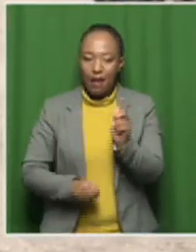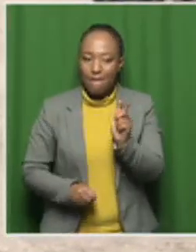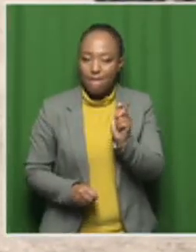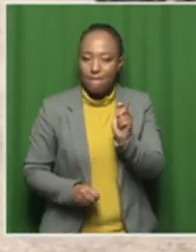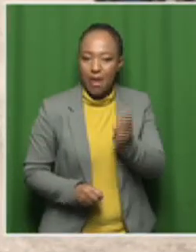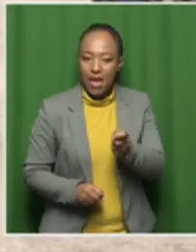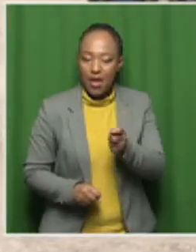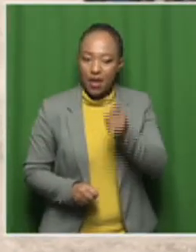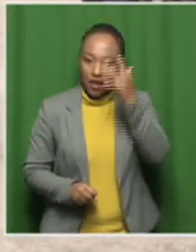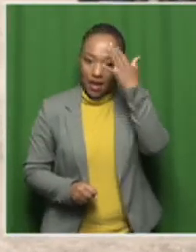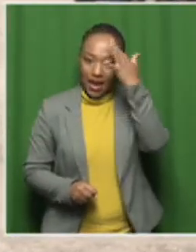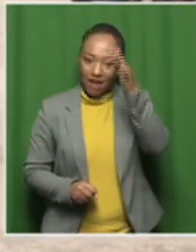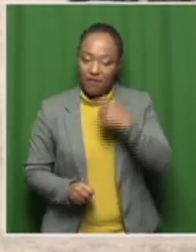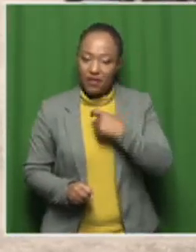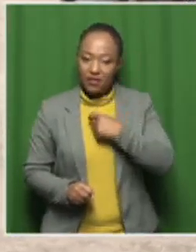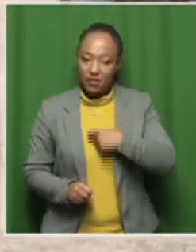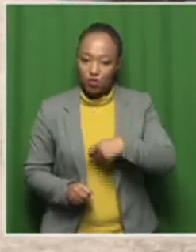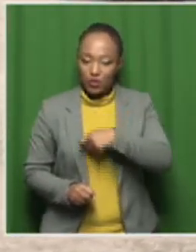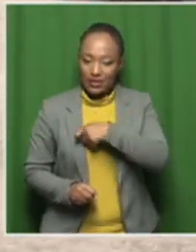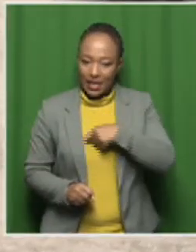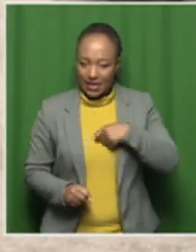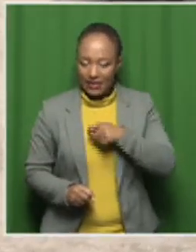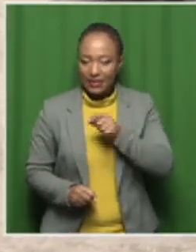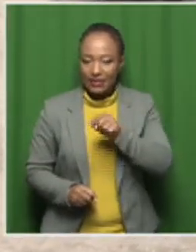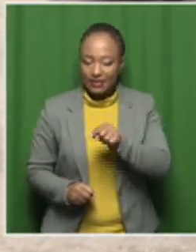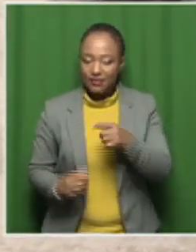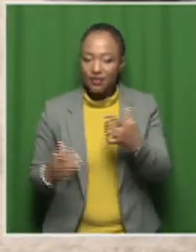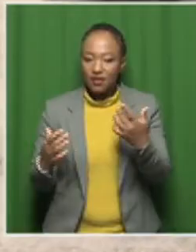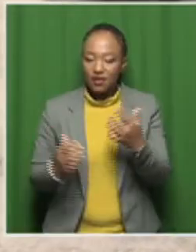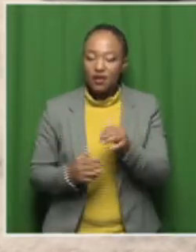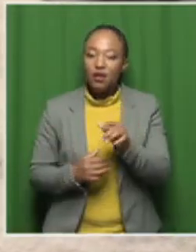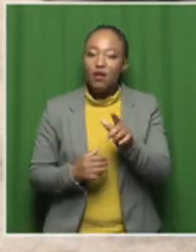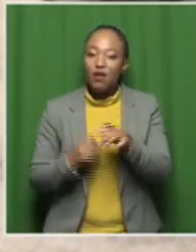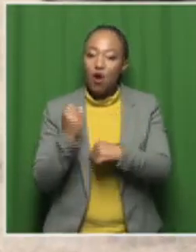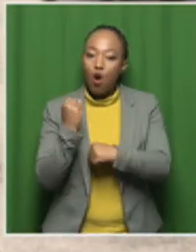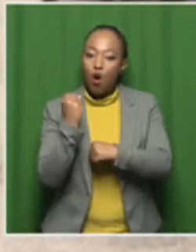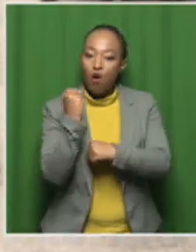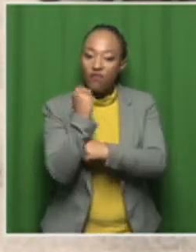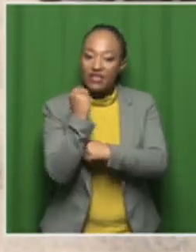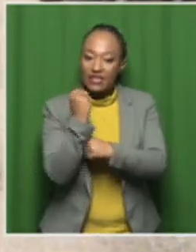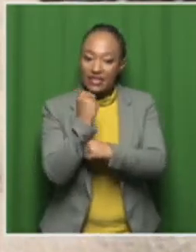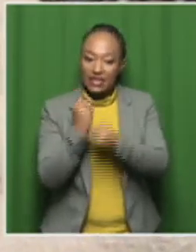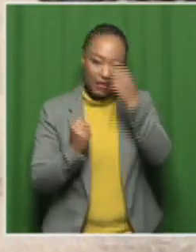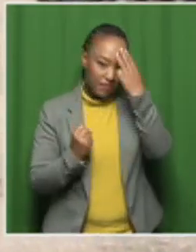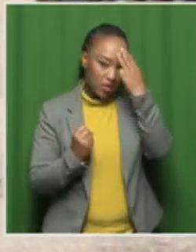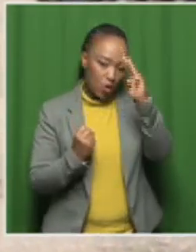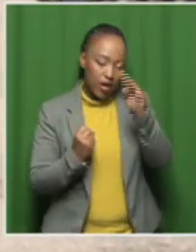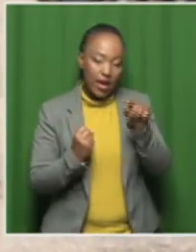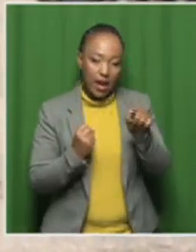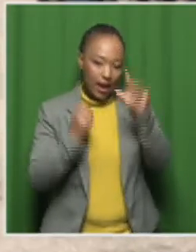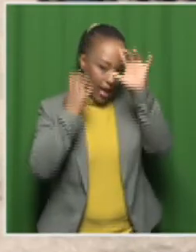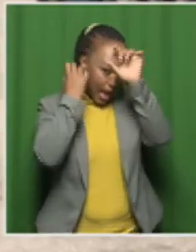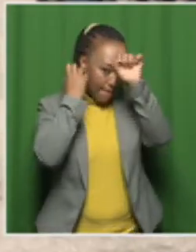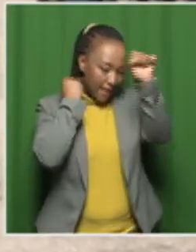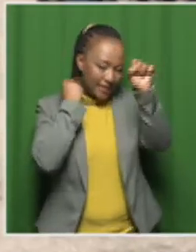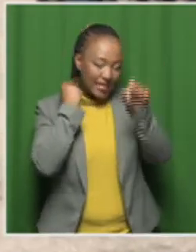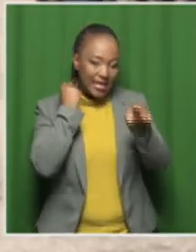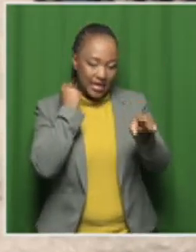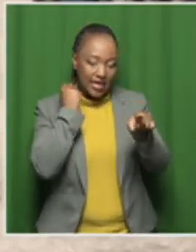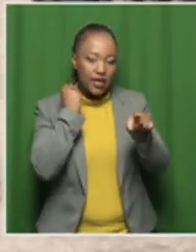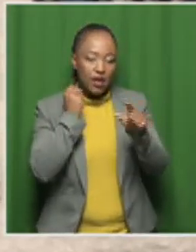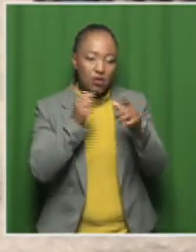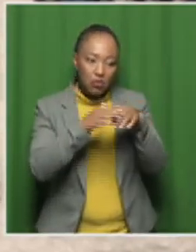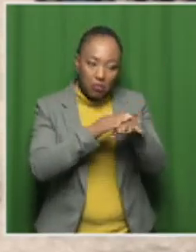the government of Switzerland. And of course, just go on to the Embassy of Switzerland in Pretoria's website and you'll be able to get the details for